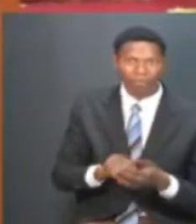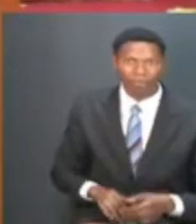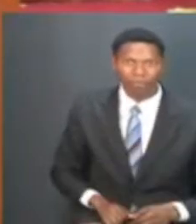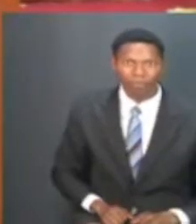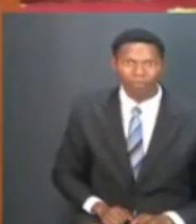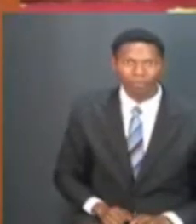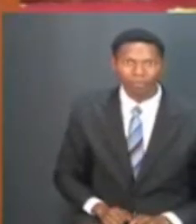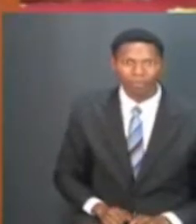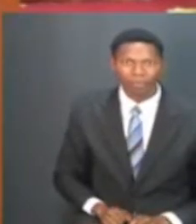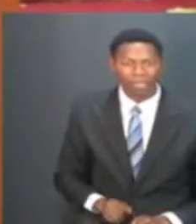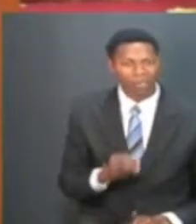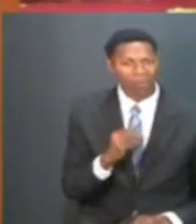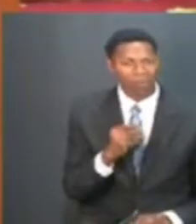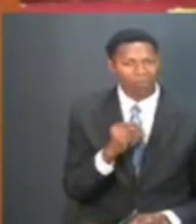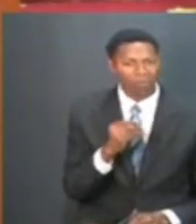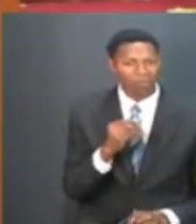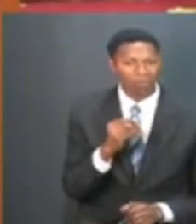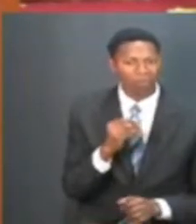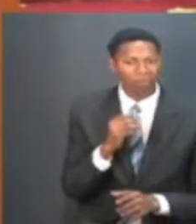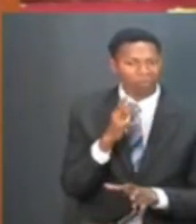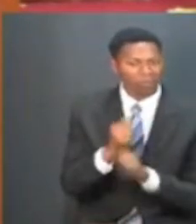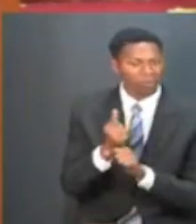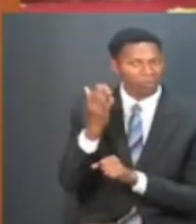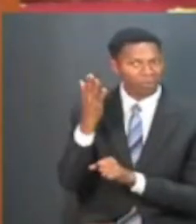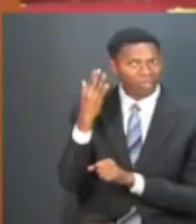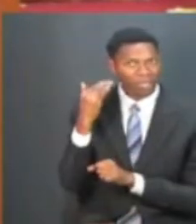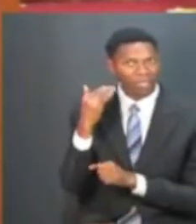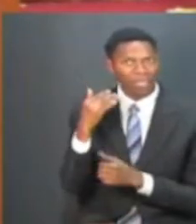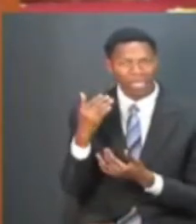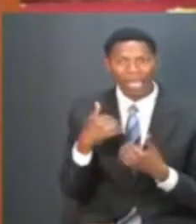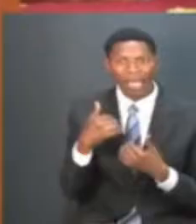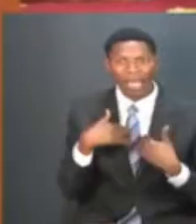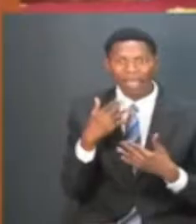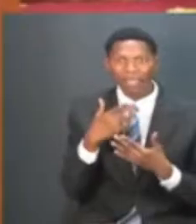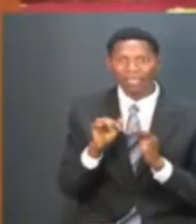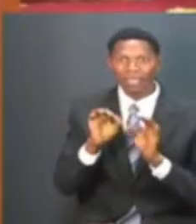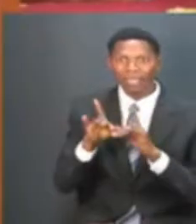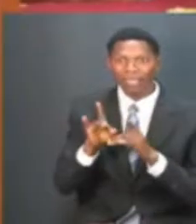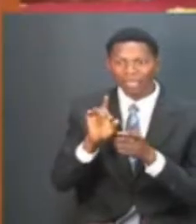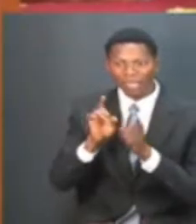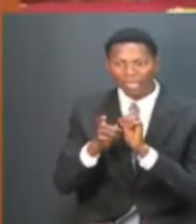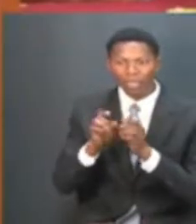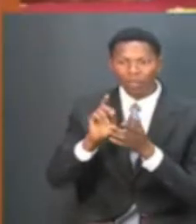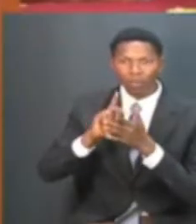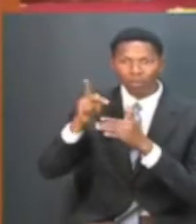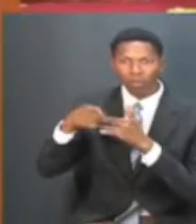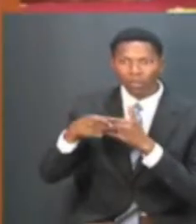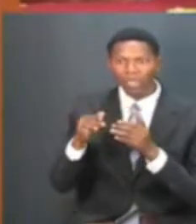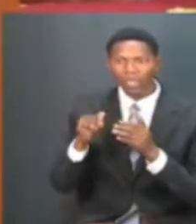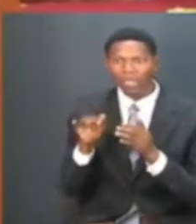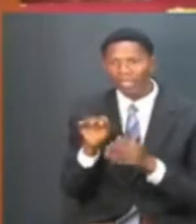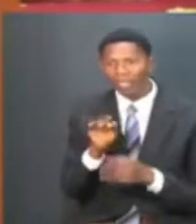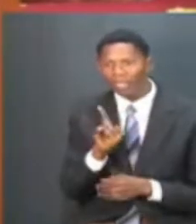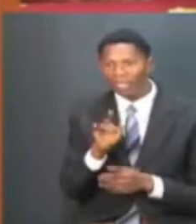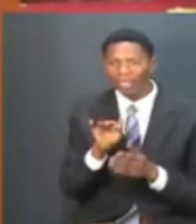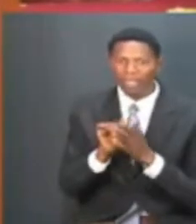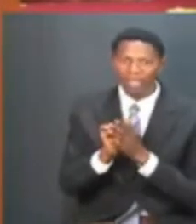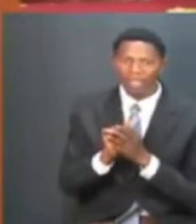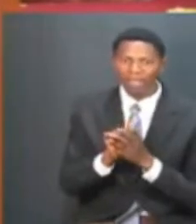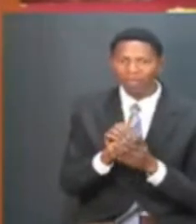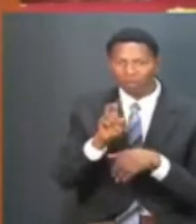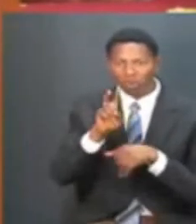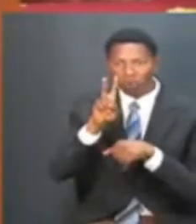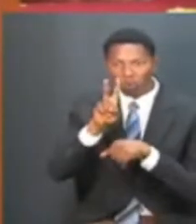years ago, we had the Education Reform Program, where technical and vocational studies